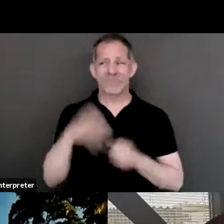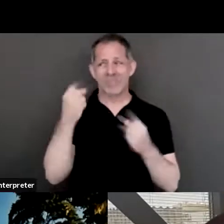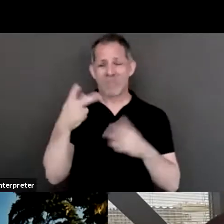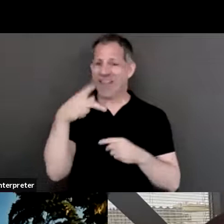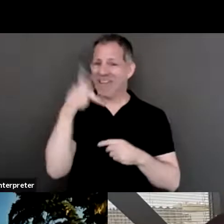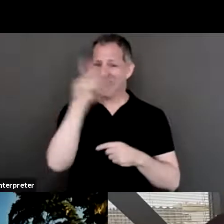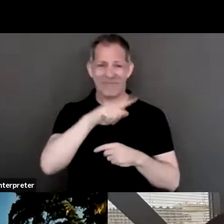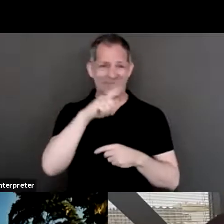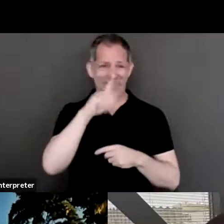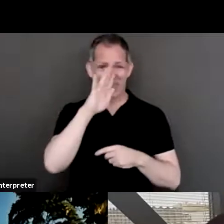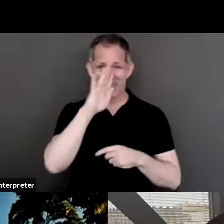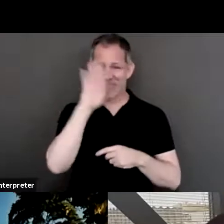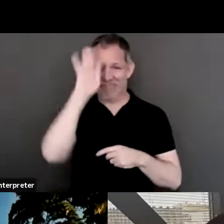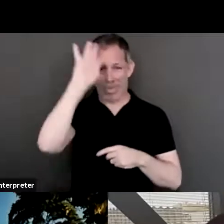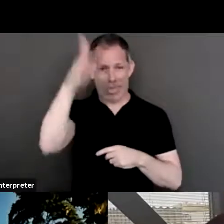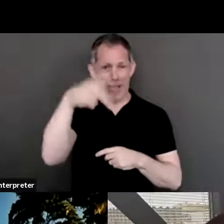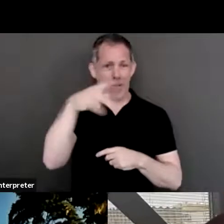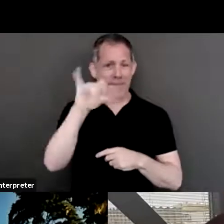that.